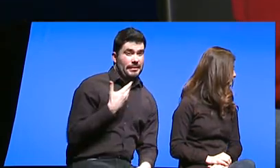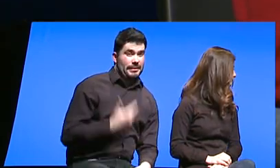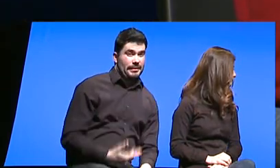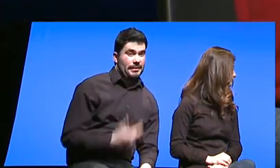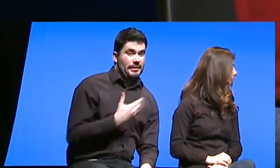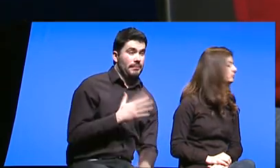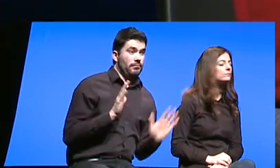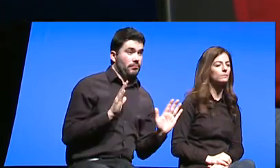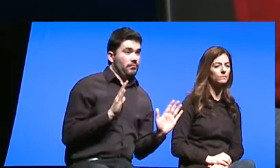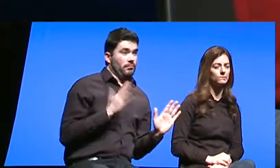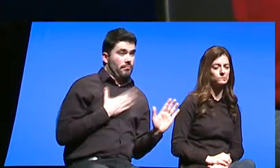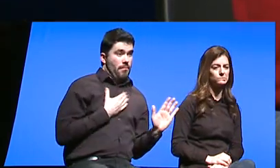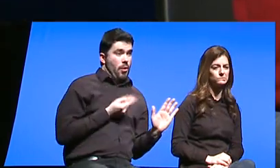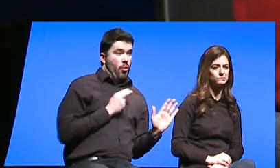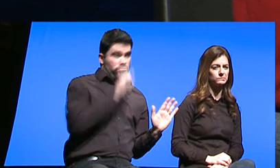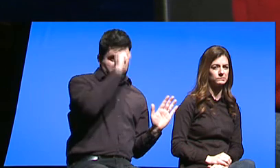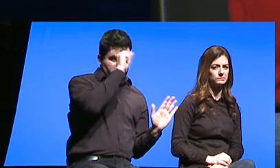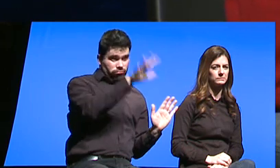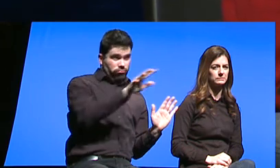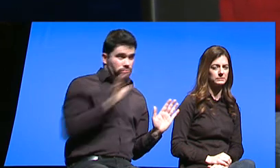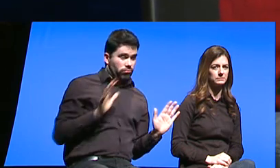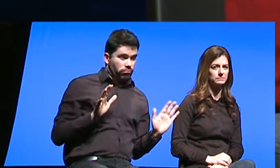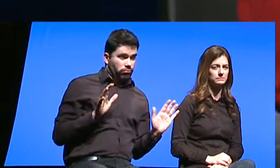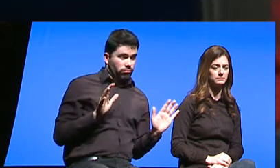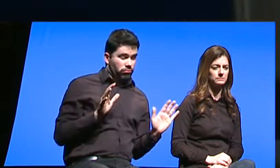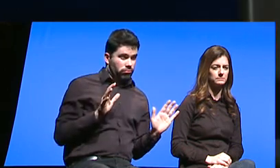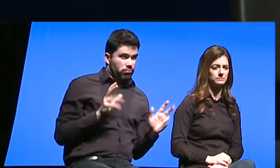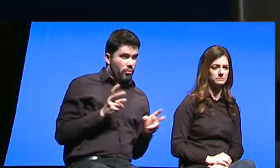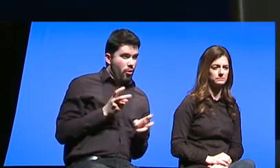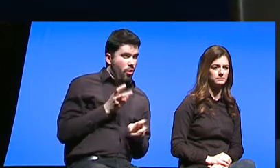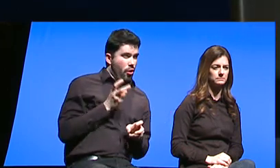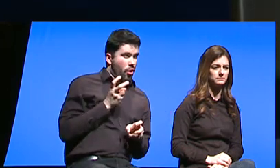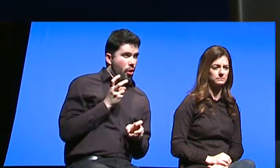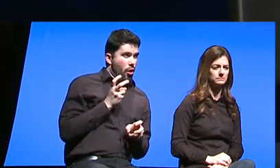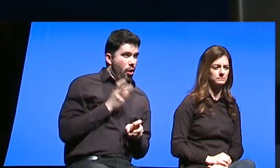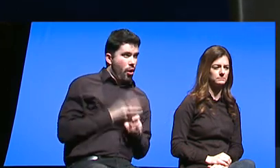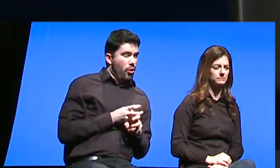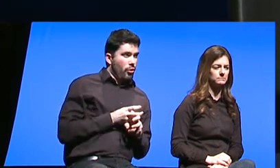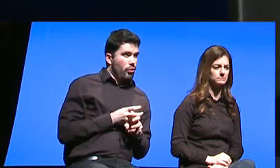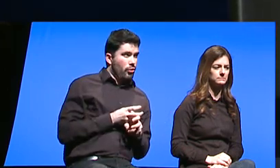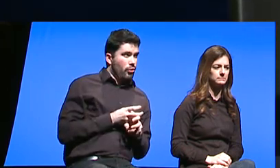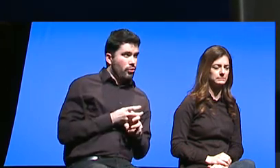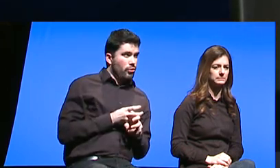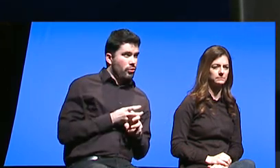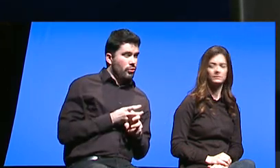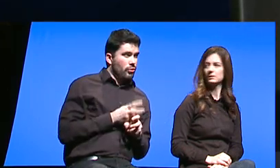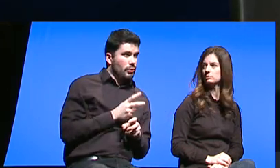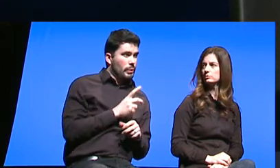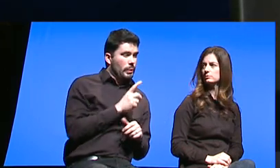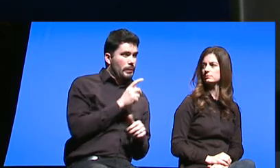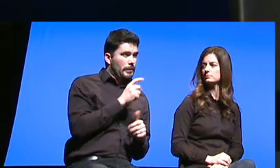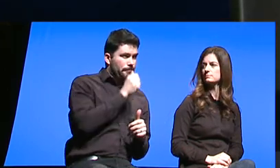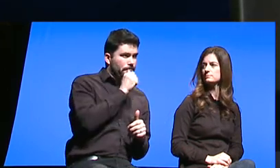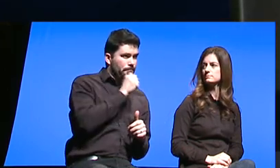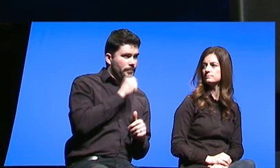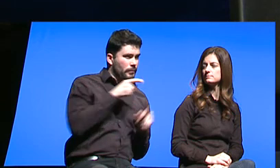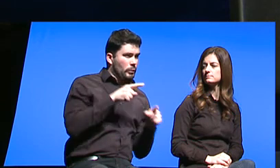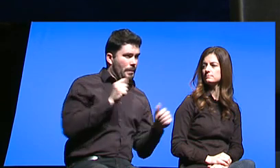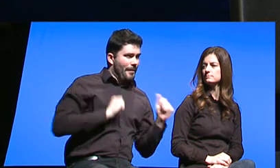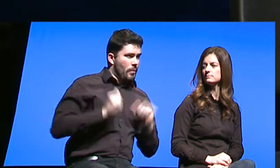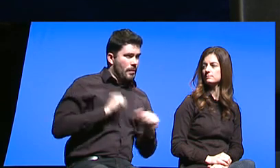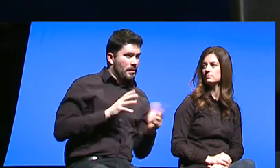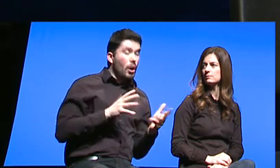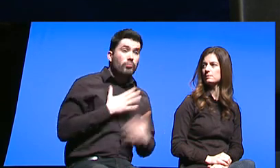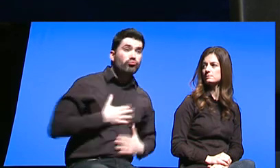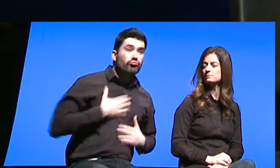for myself, it's actually been harder to keep doing the performance. Not that it's